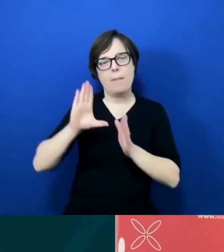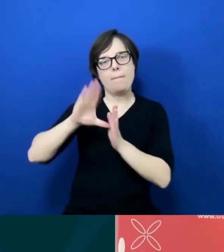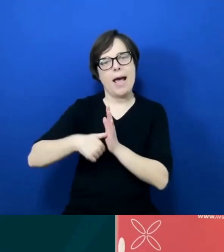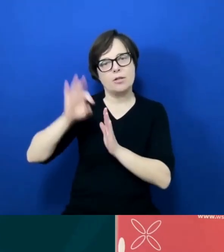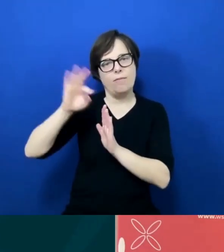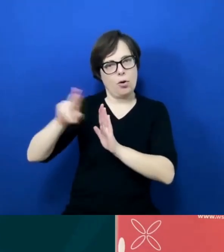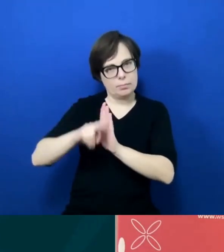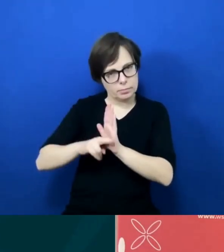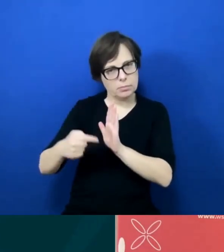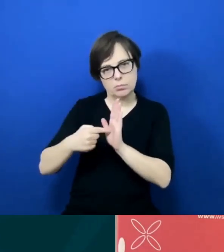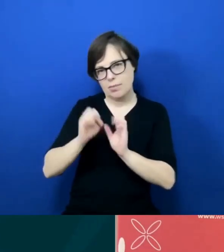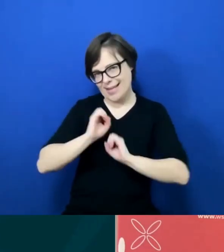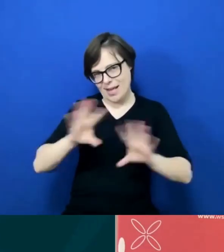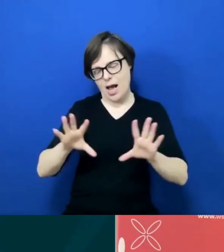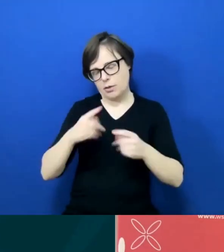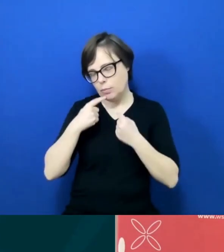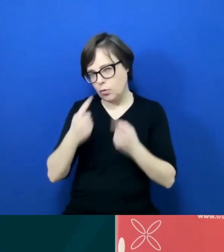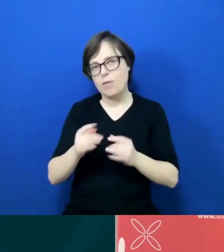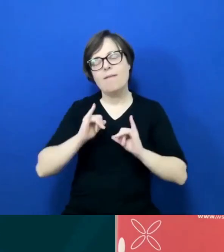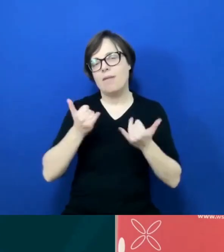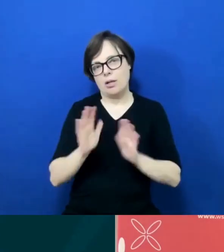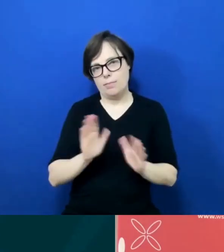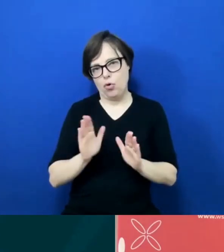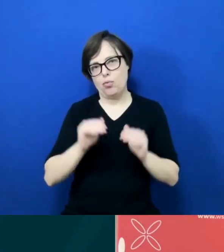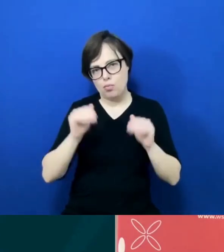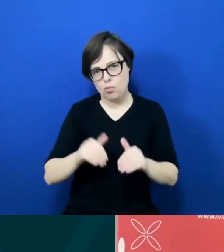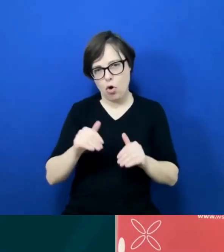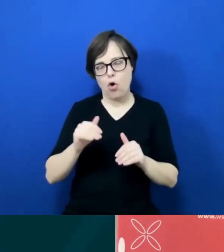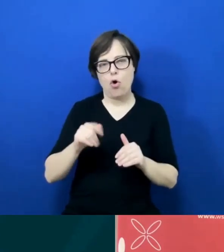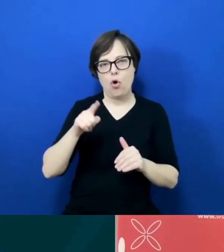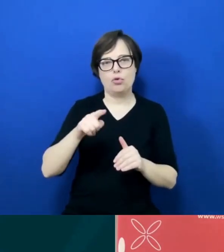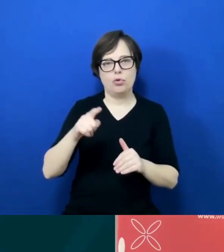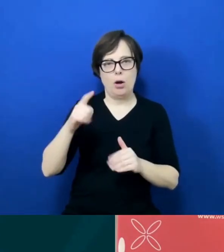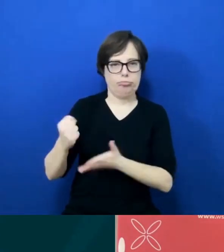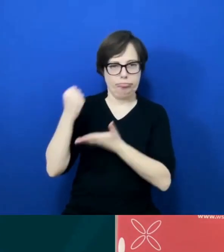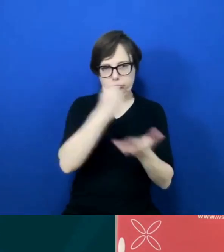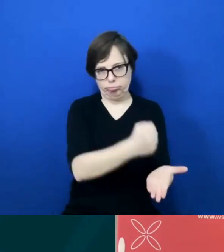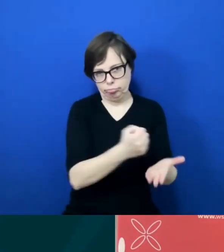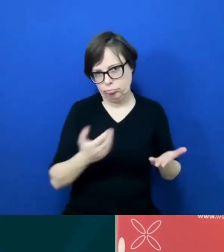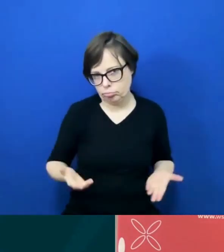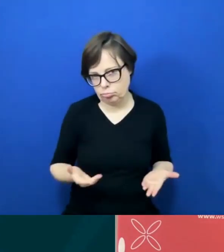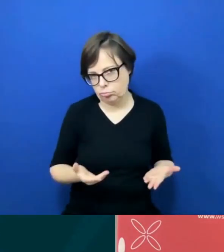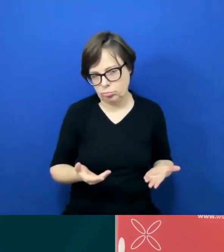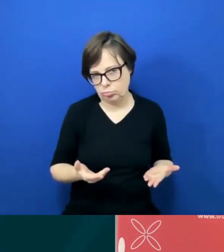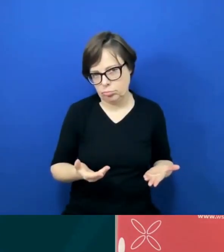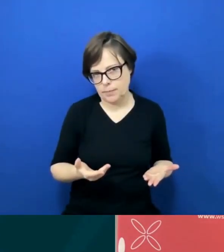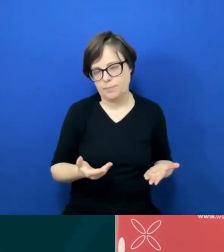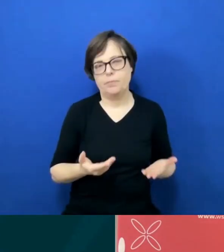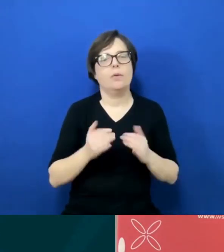our law, the city law, that defines very clearly how we can apply for such a